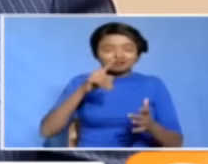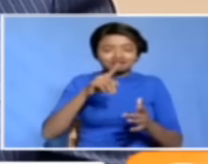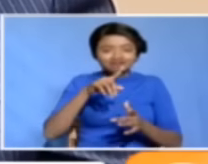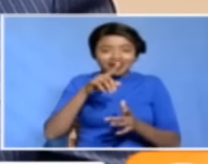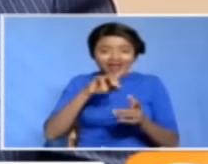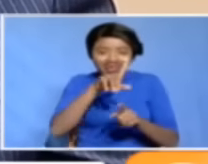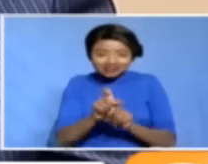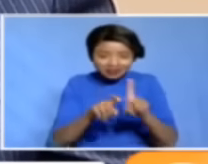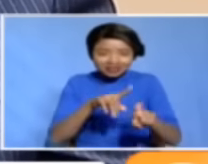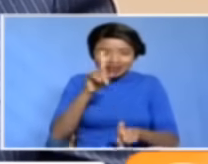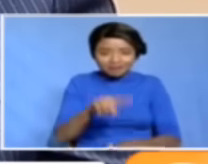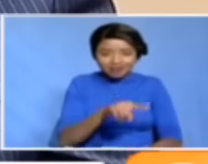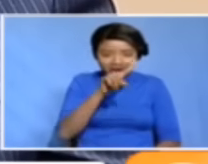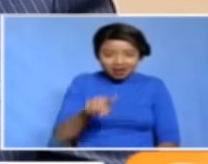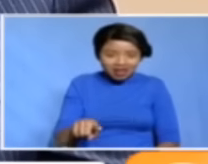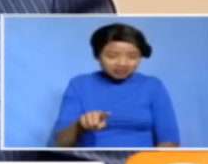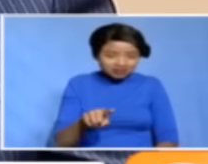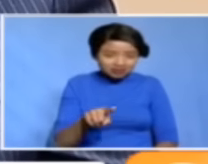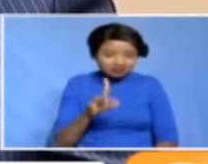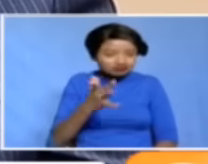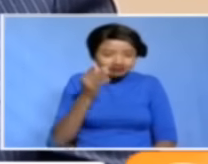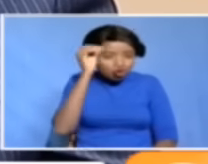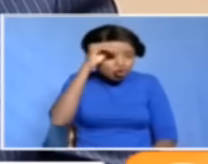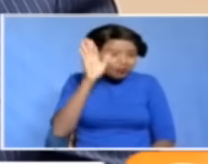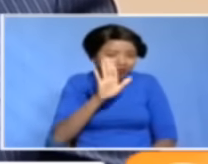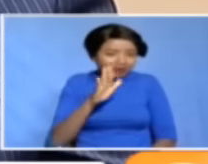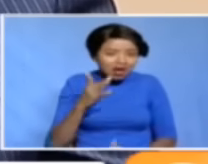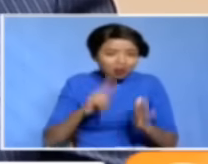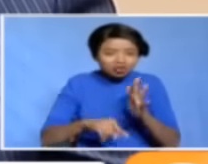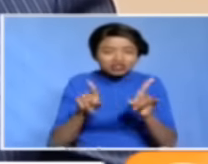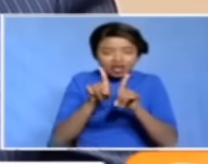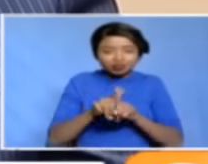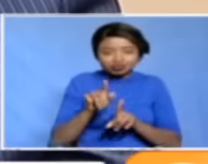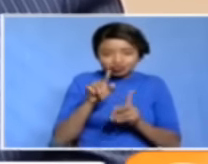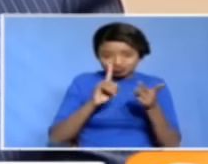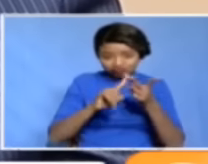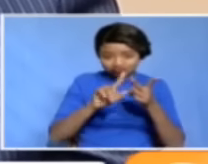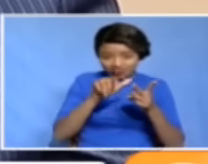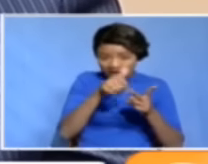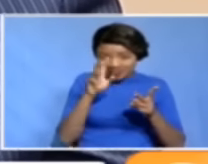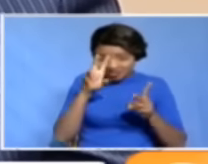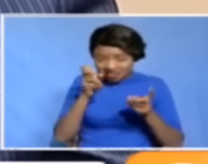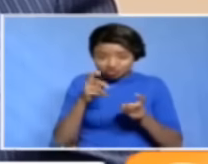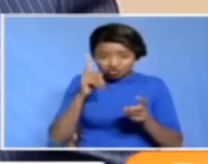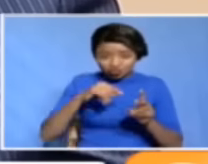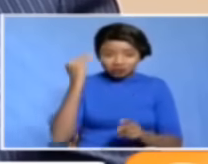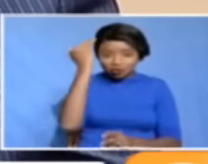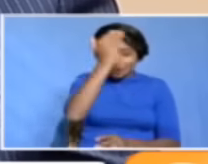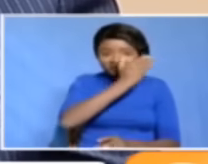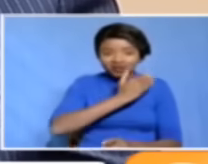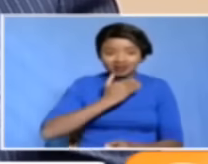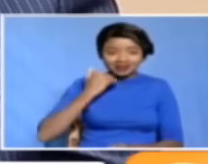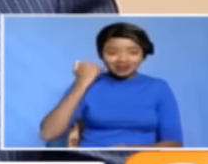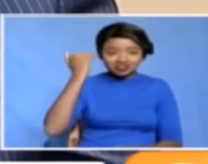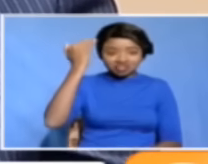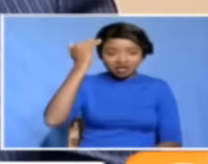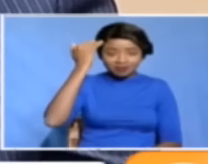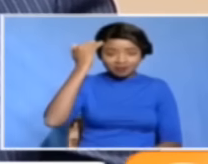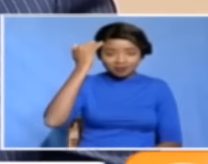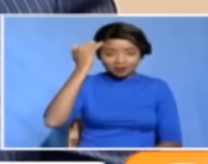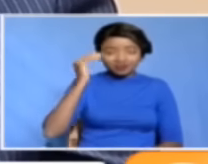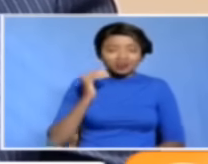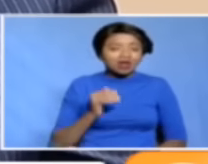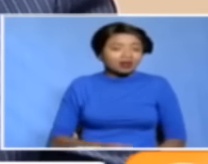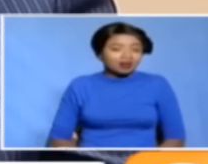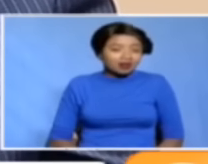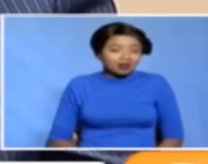question also about the issue of hijabs and what happened in the courts. I think I was very